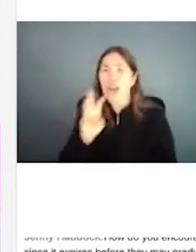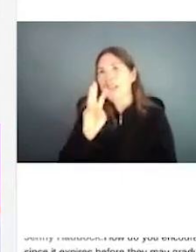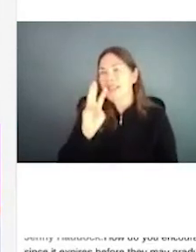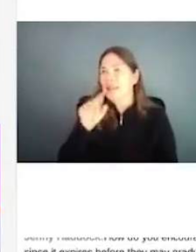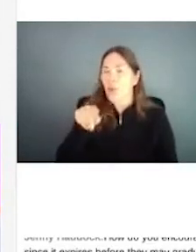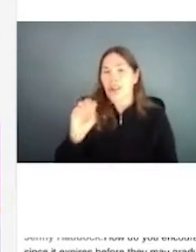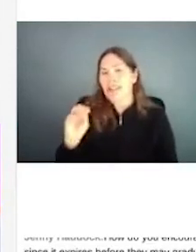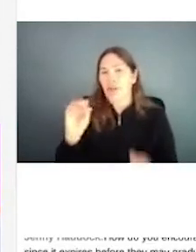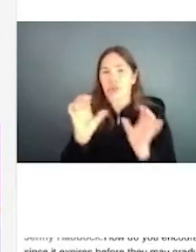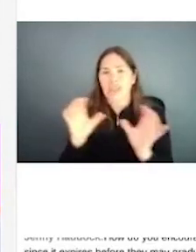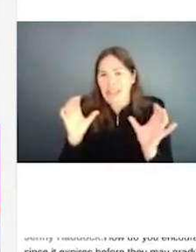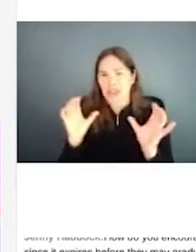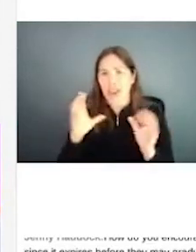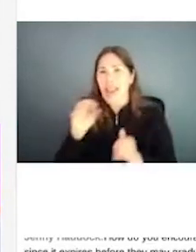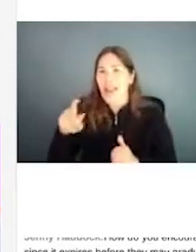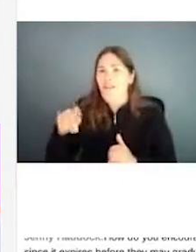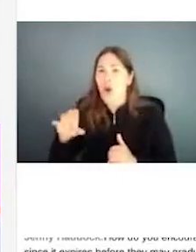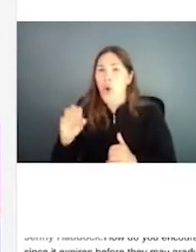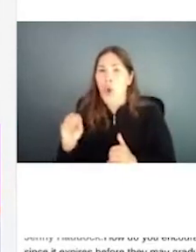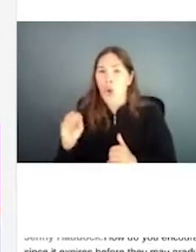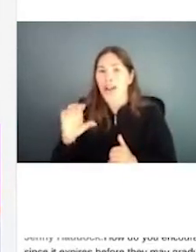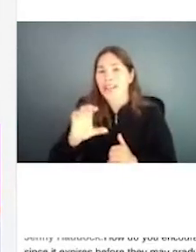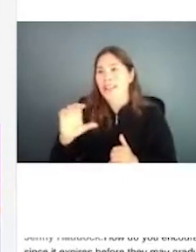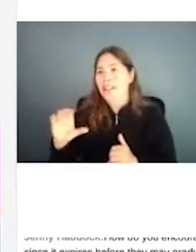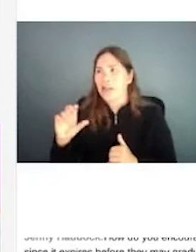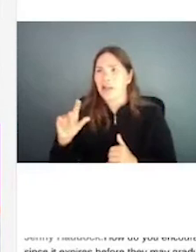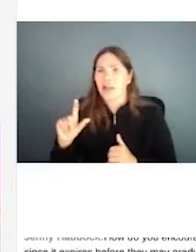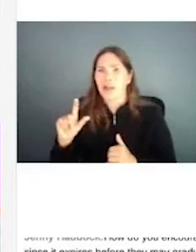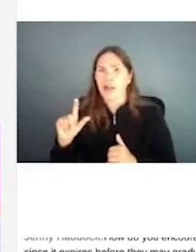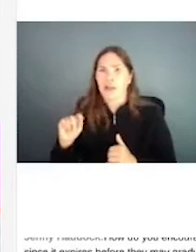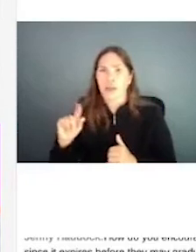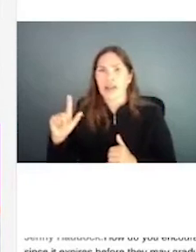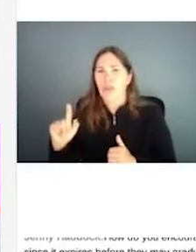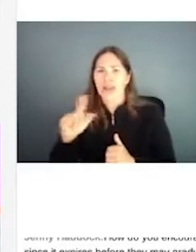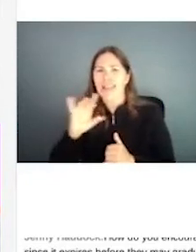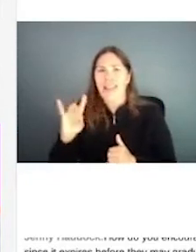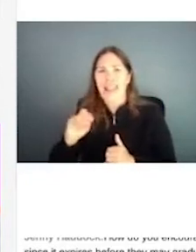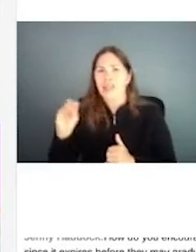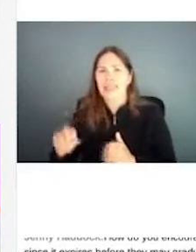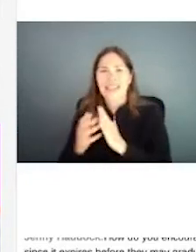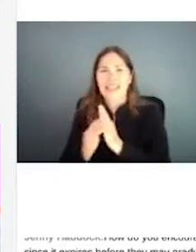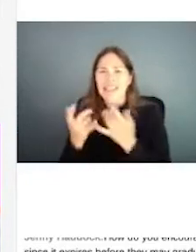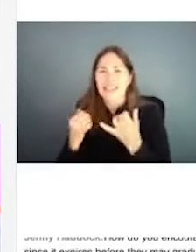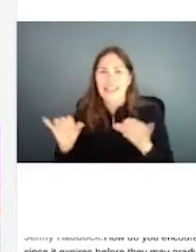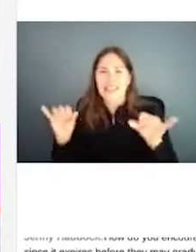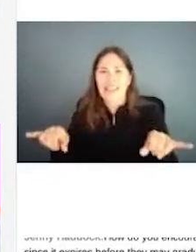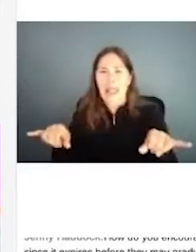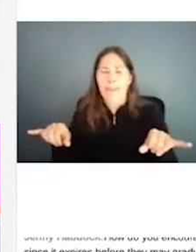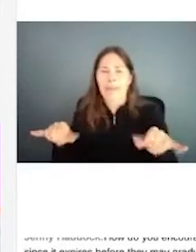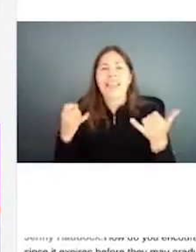6.0 credential and a Photoshop CC 2021, 80% of those skills are still the same. So it's